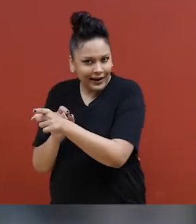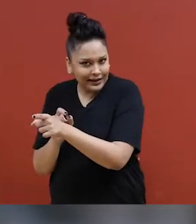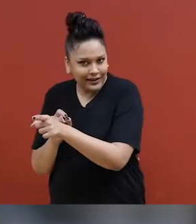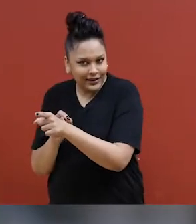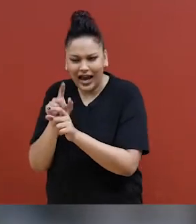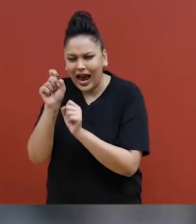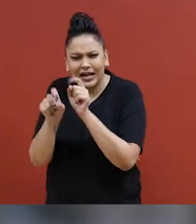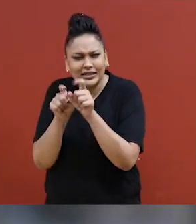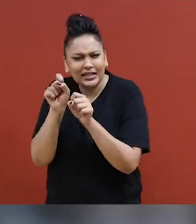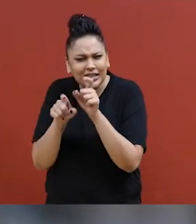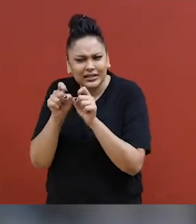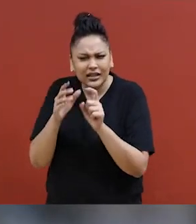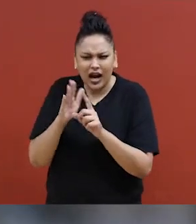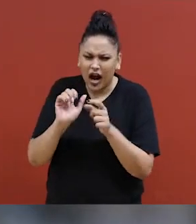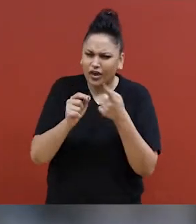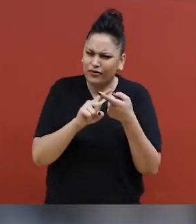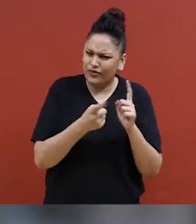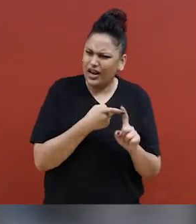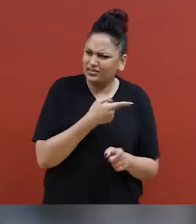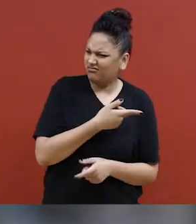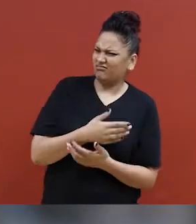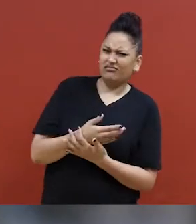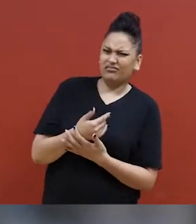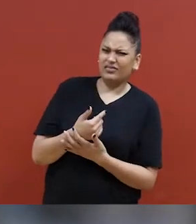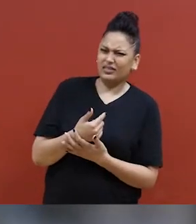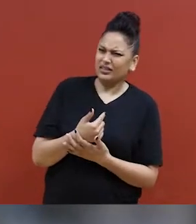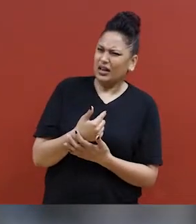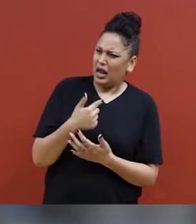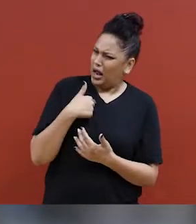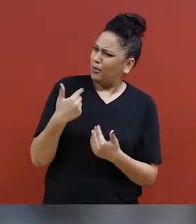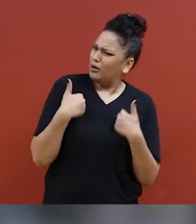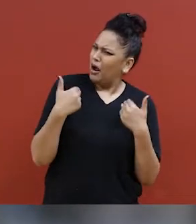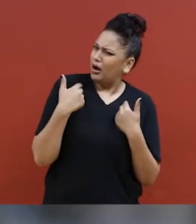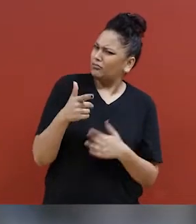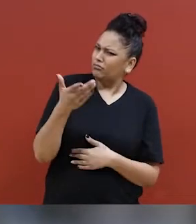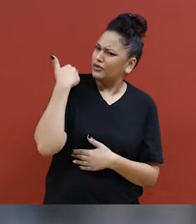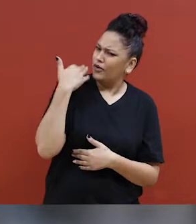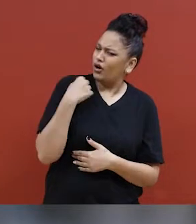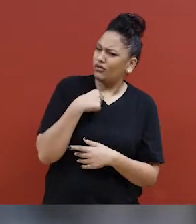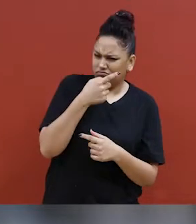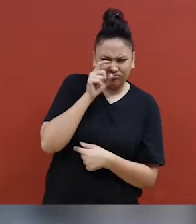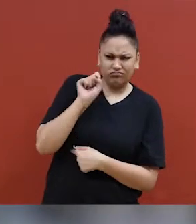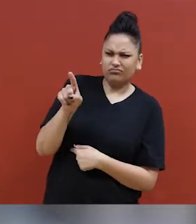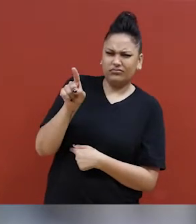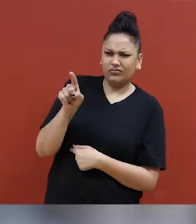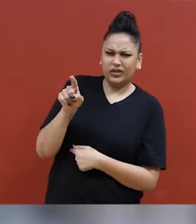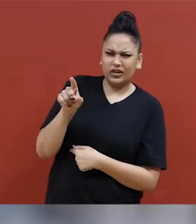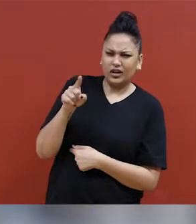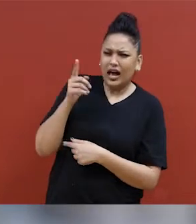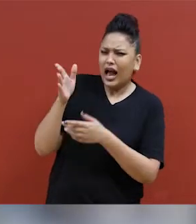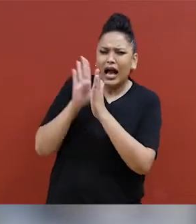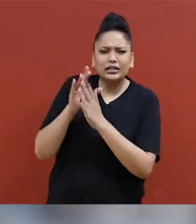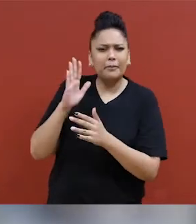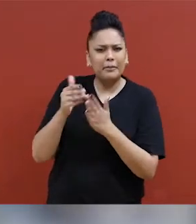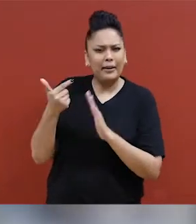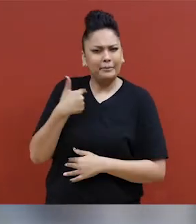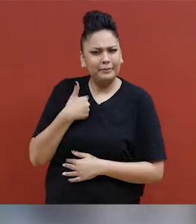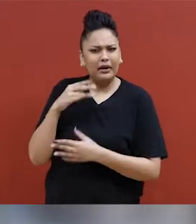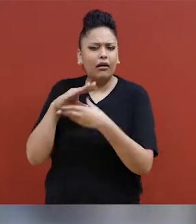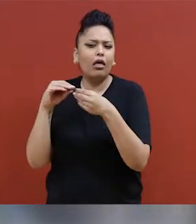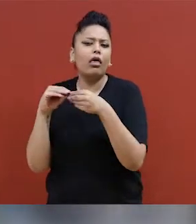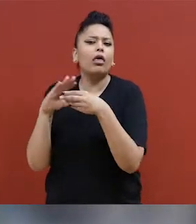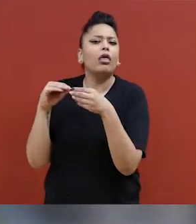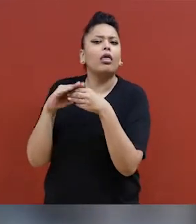physical disability. And I was young, but I looked at the person and I started answering the questions,